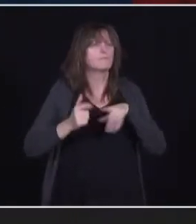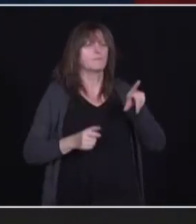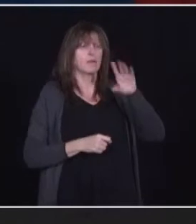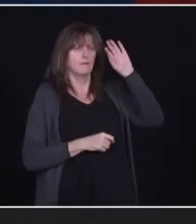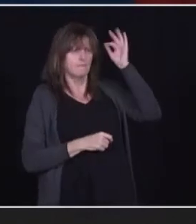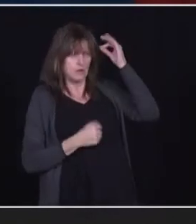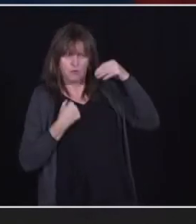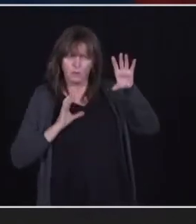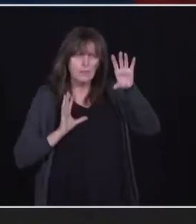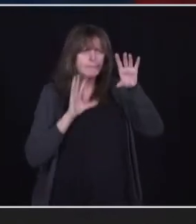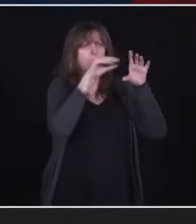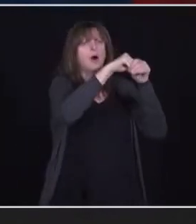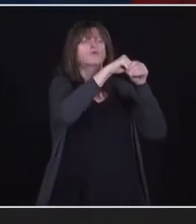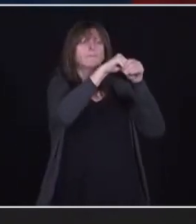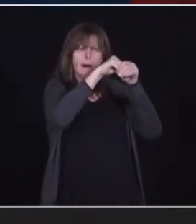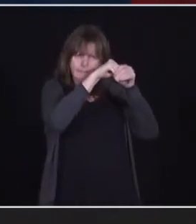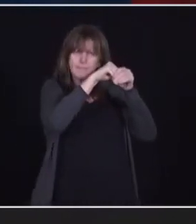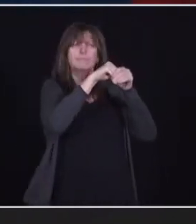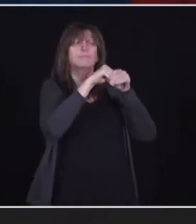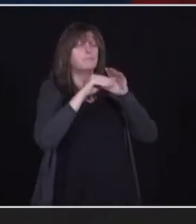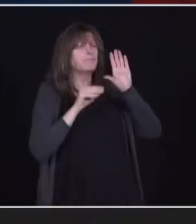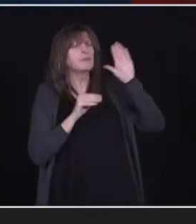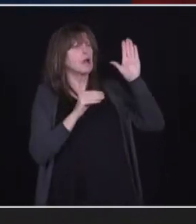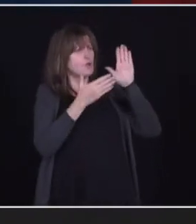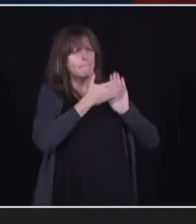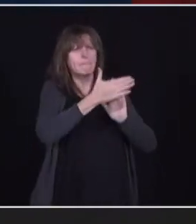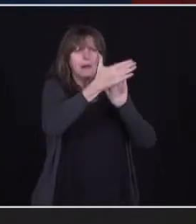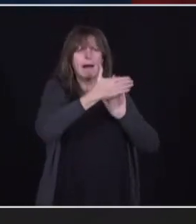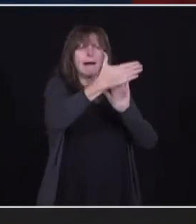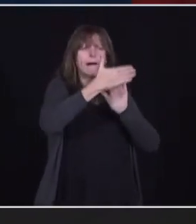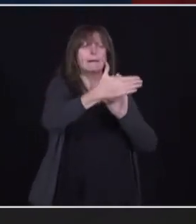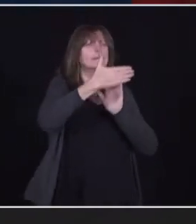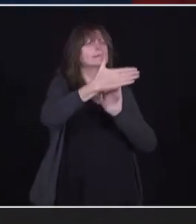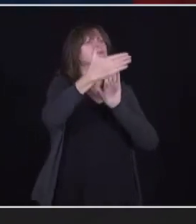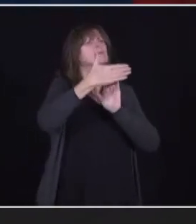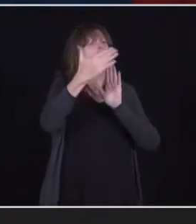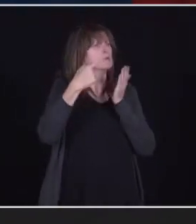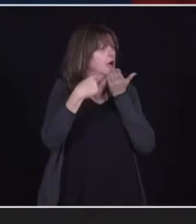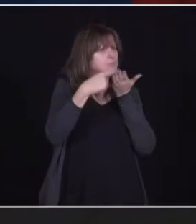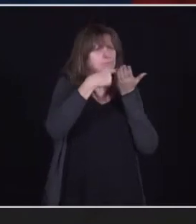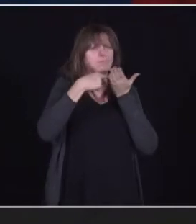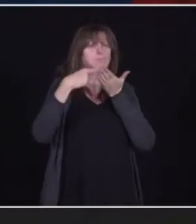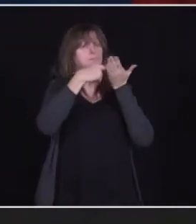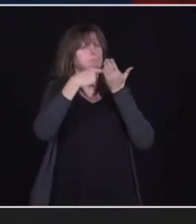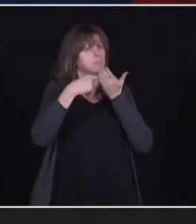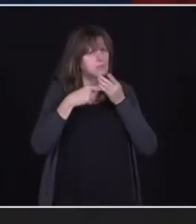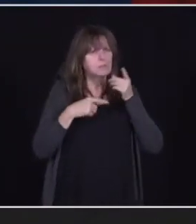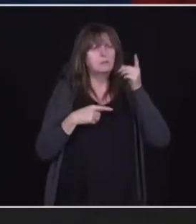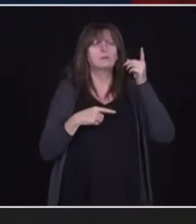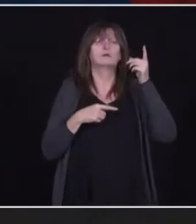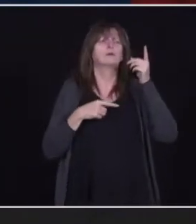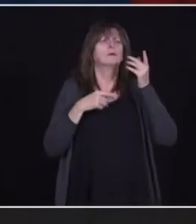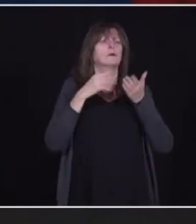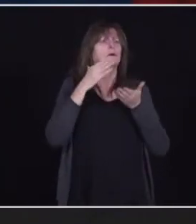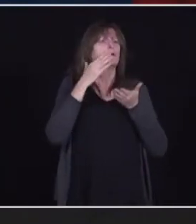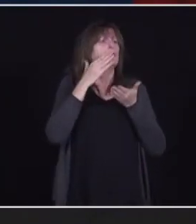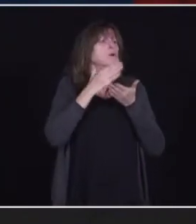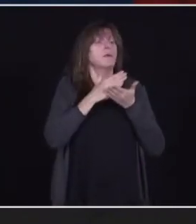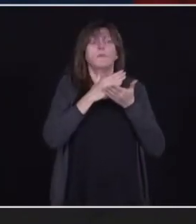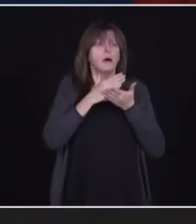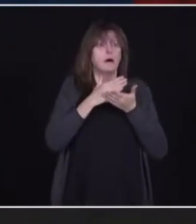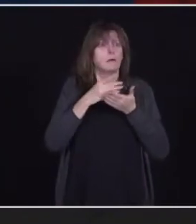the time their war games really effectively stop when that vaccine is delivered to University Hospital Network